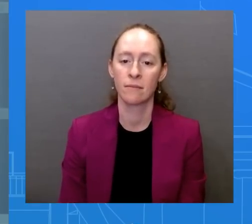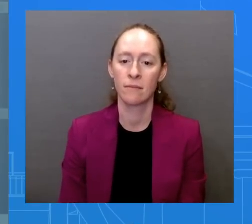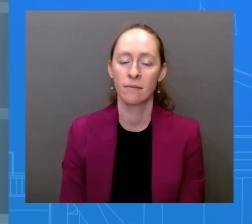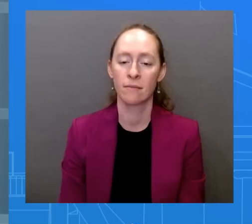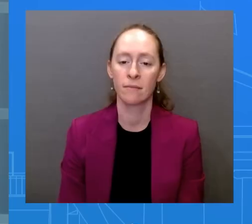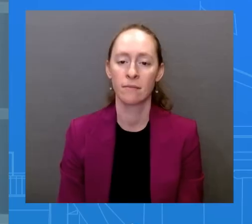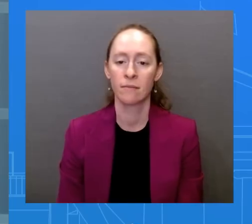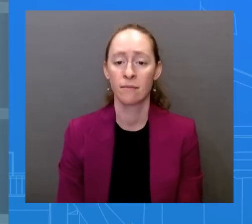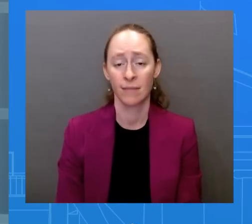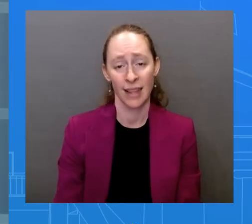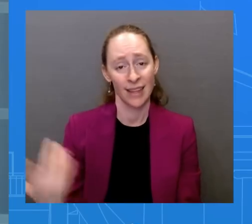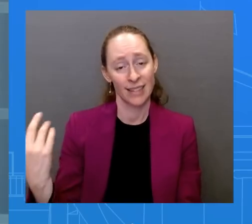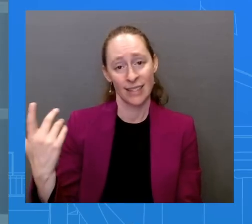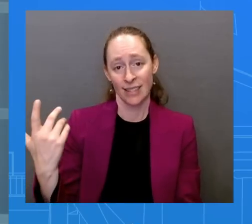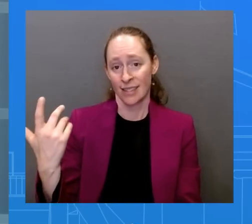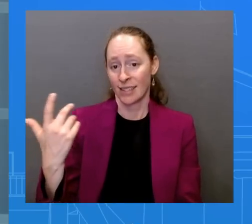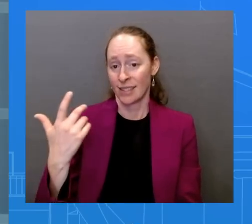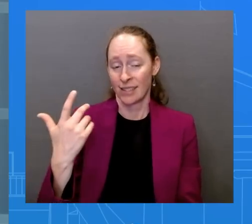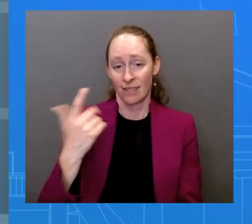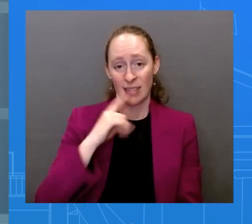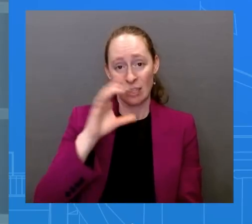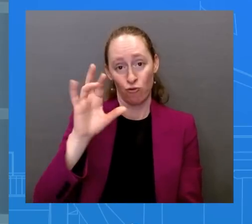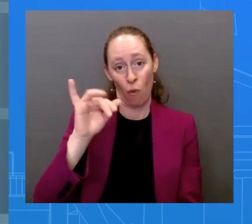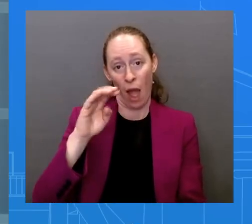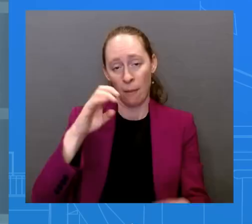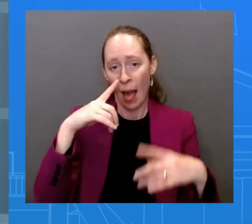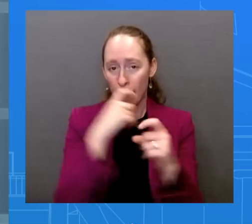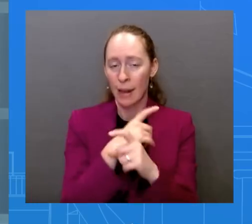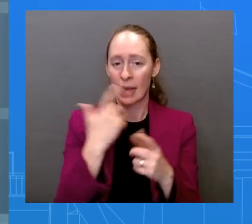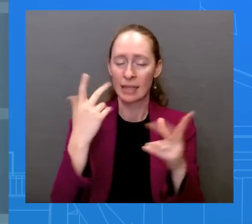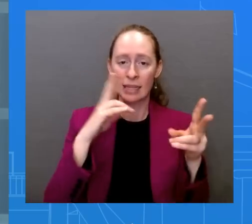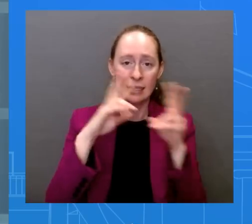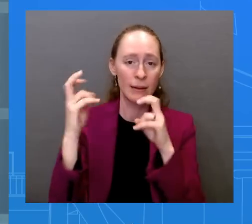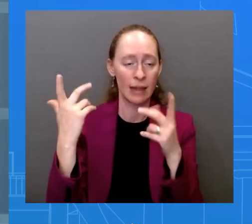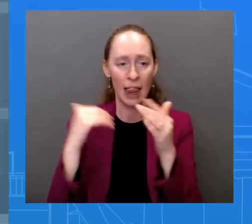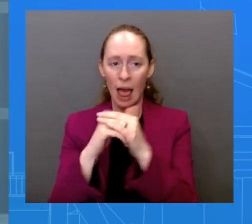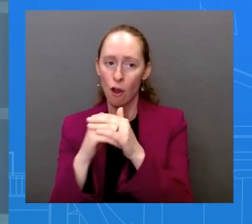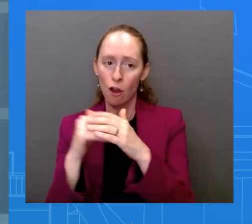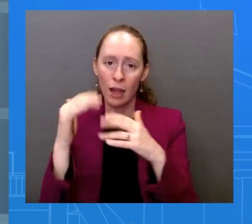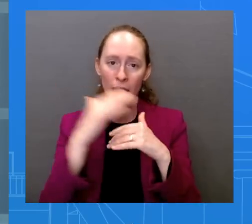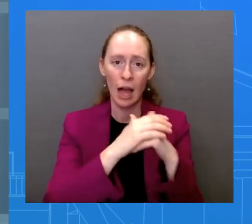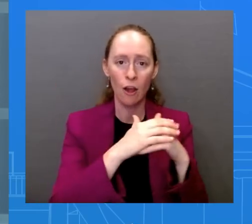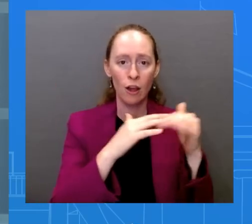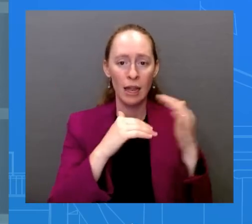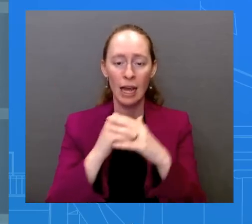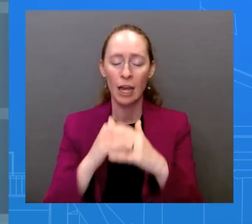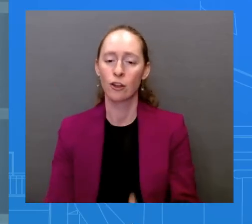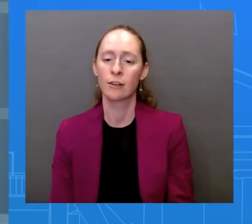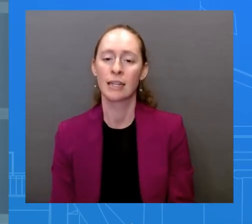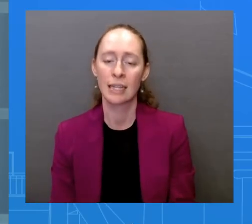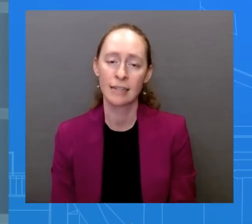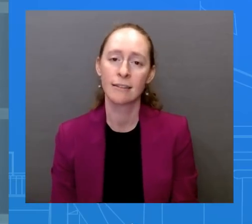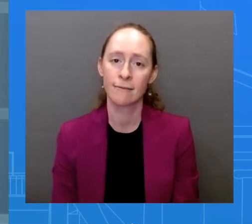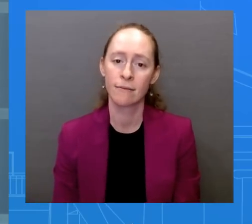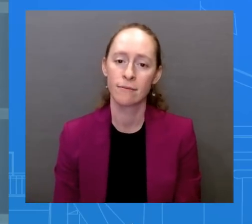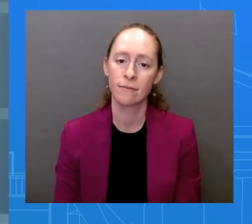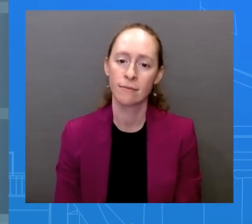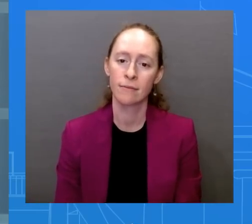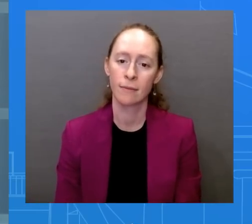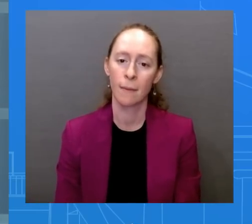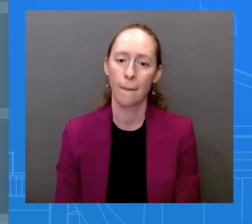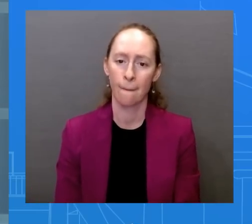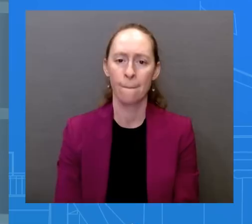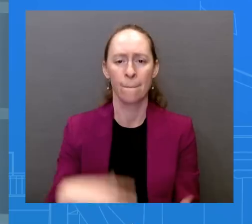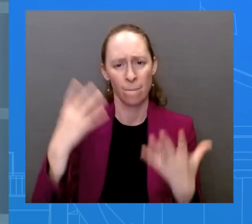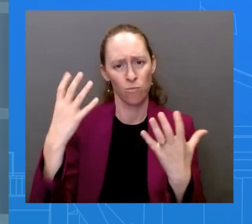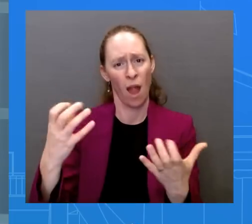multifaceted. Look, this is a president who has secured historic funding to make sure that law enforcement has what